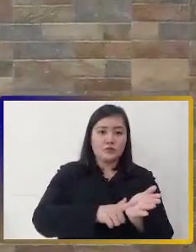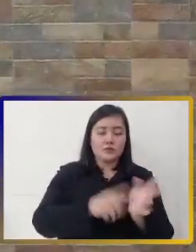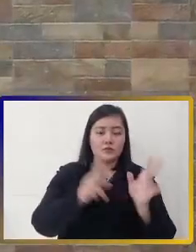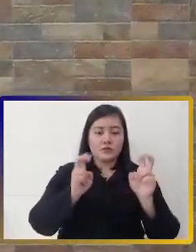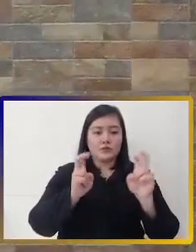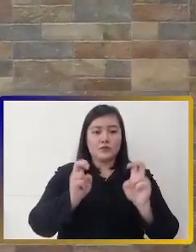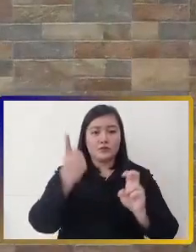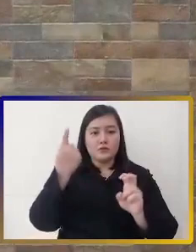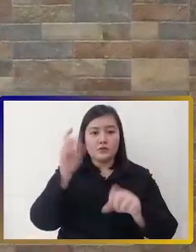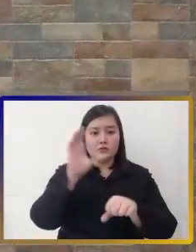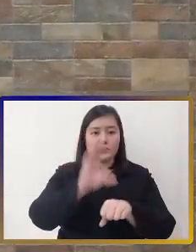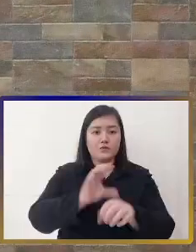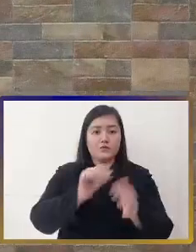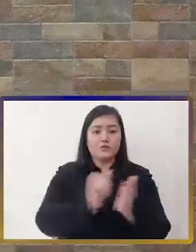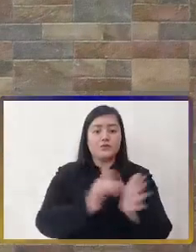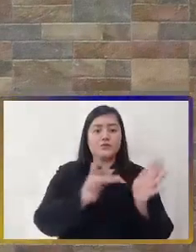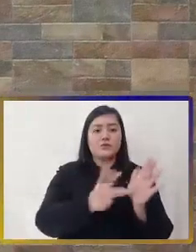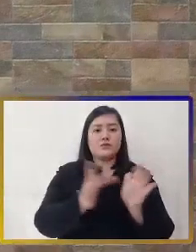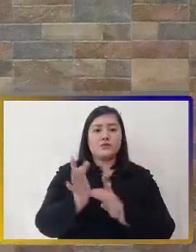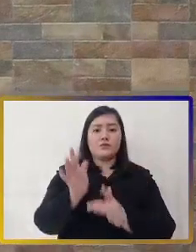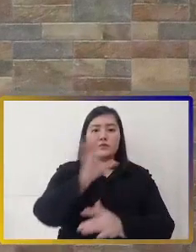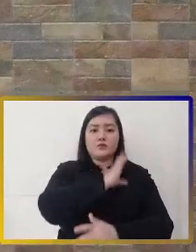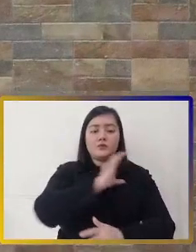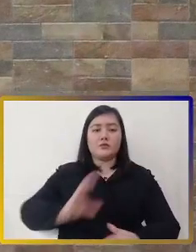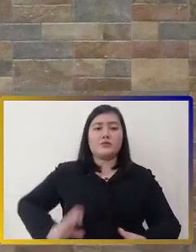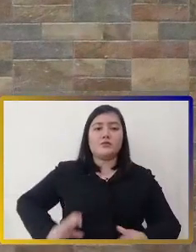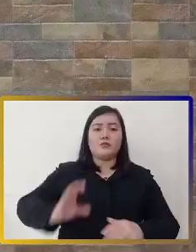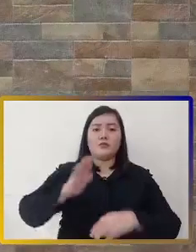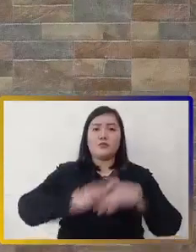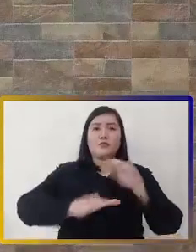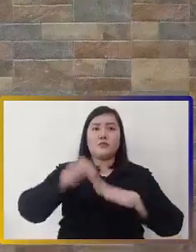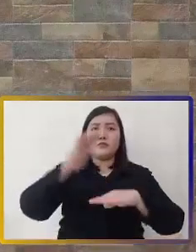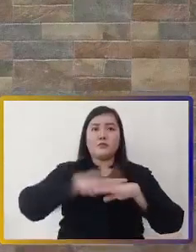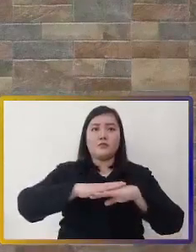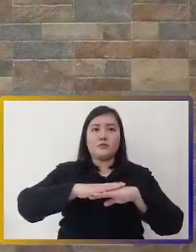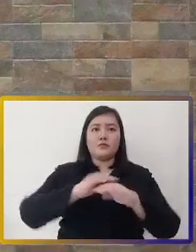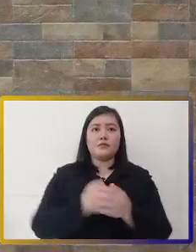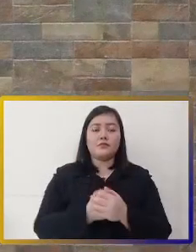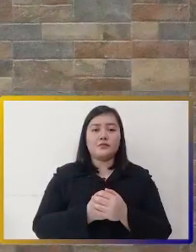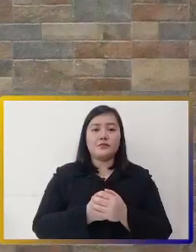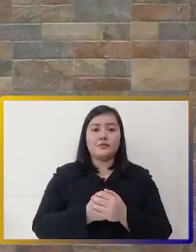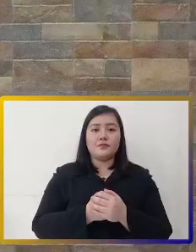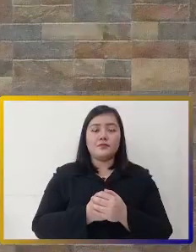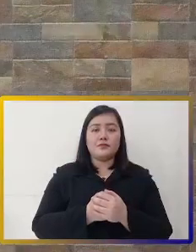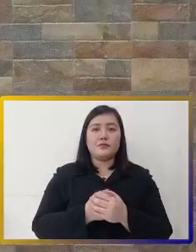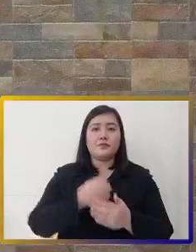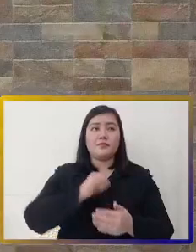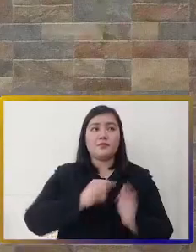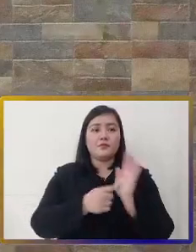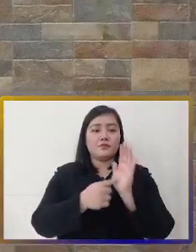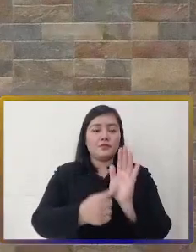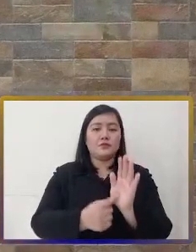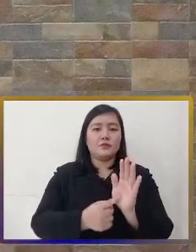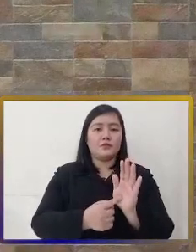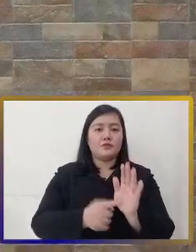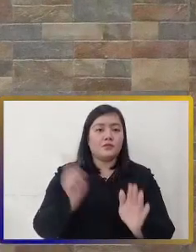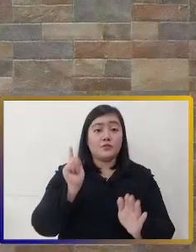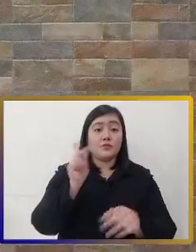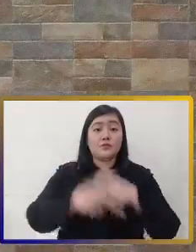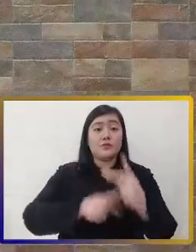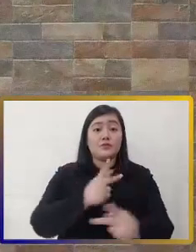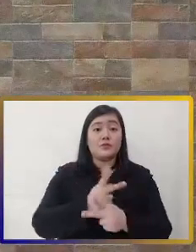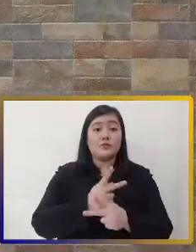built. Ipinakita ko po sa inyo yung characteristics or the kind of church that Jesus Christ built. And